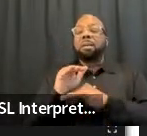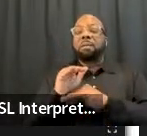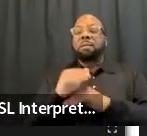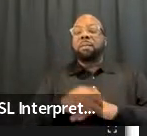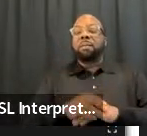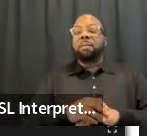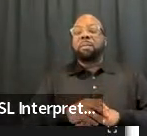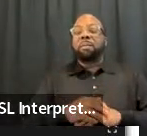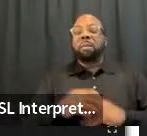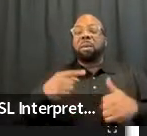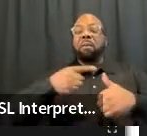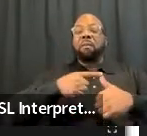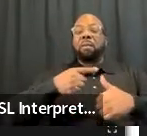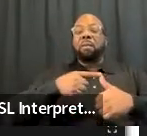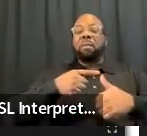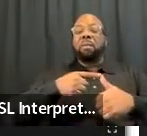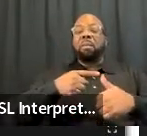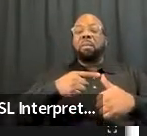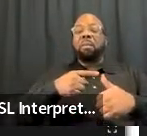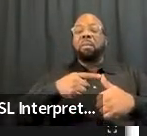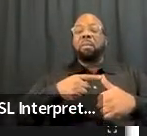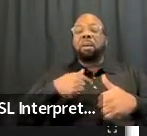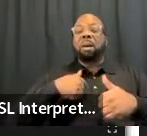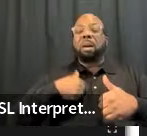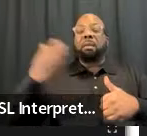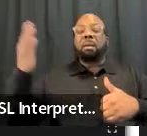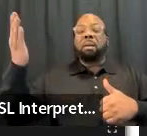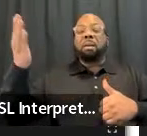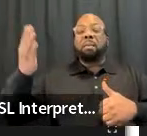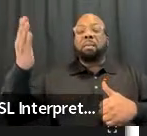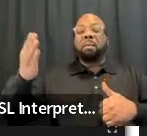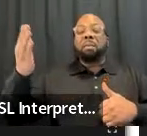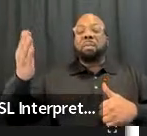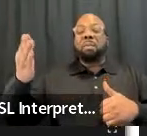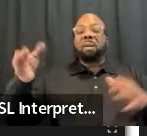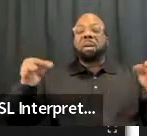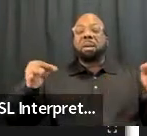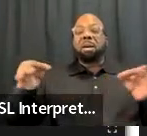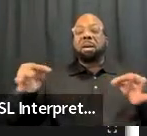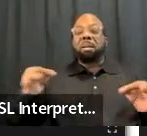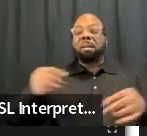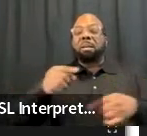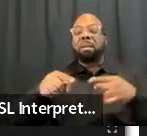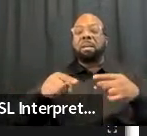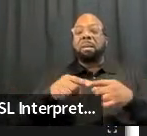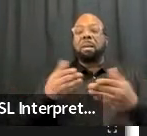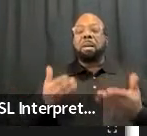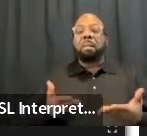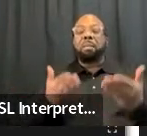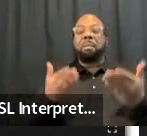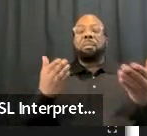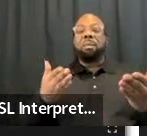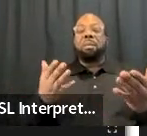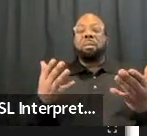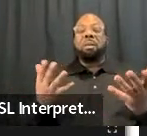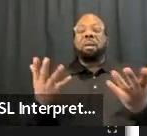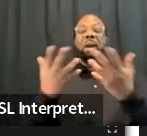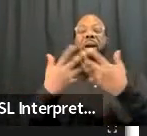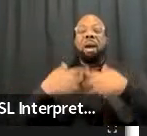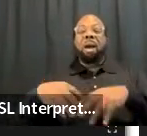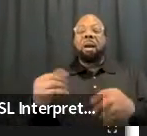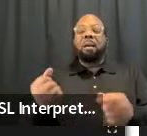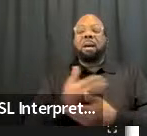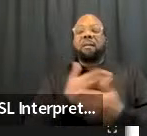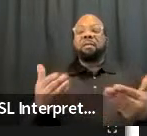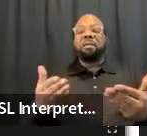We will first start off with a presentation that lays out the details of a proposal that truly incorporates what you have heard, what we've heard